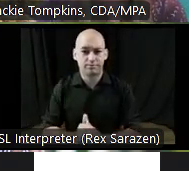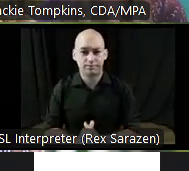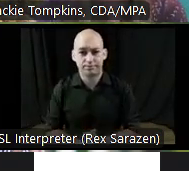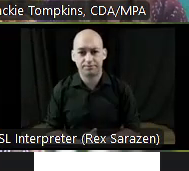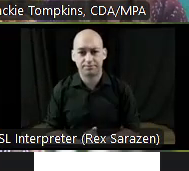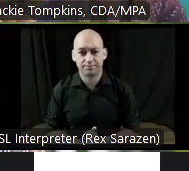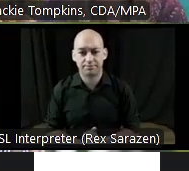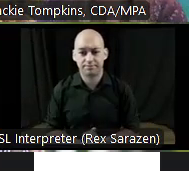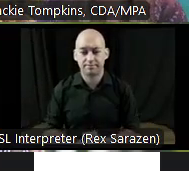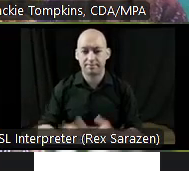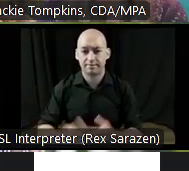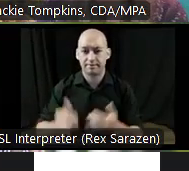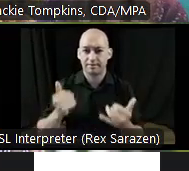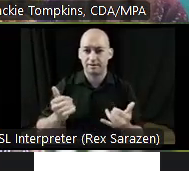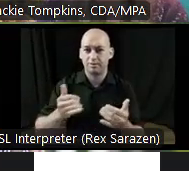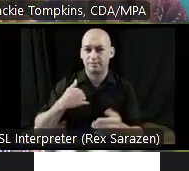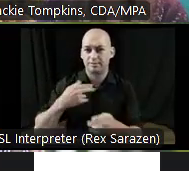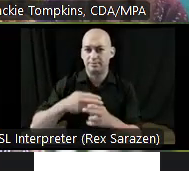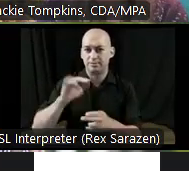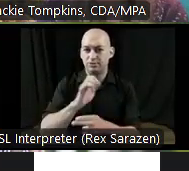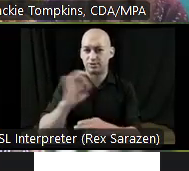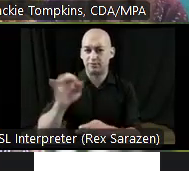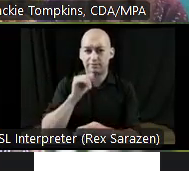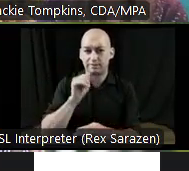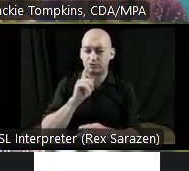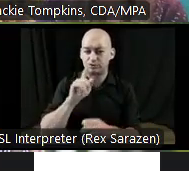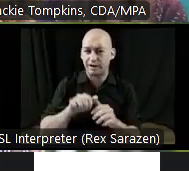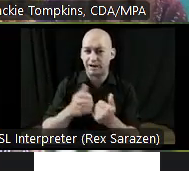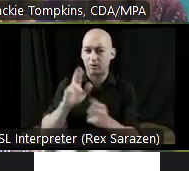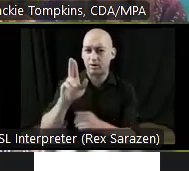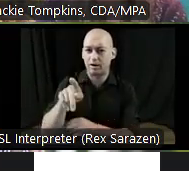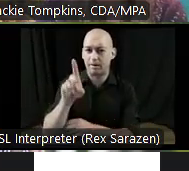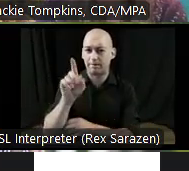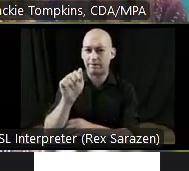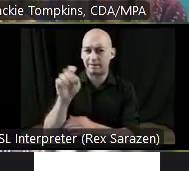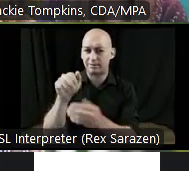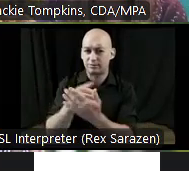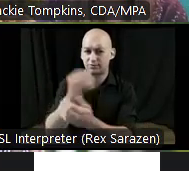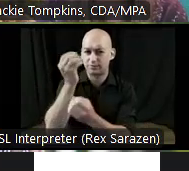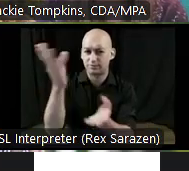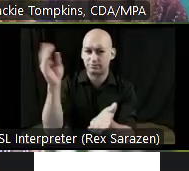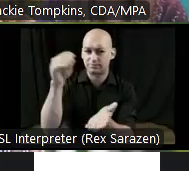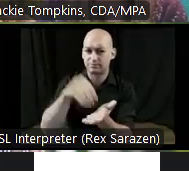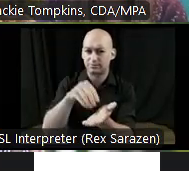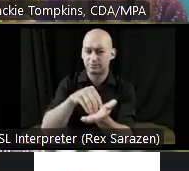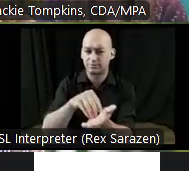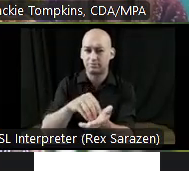Yeah, this is Jeff Tom. I'm not sure how to update myself on the webinar platform. So just